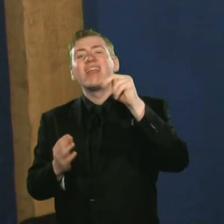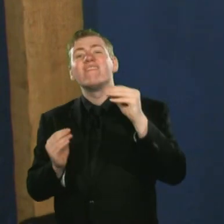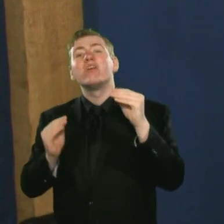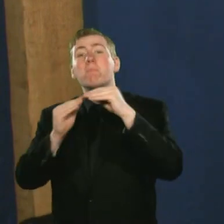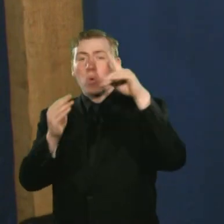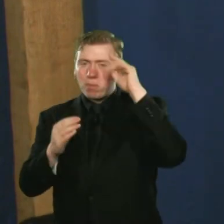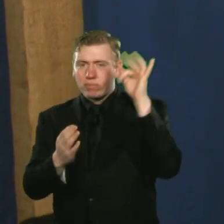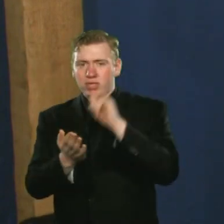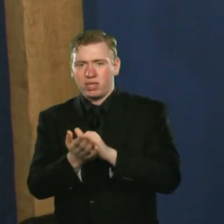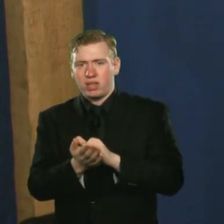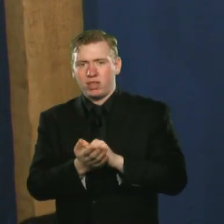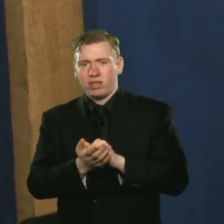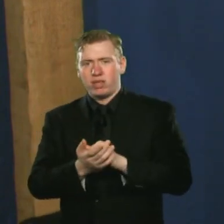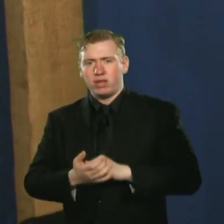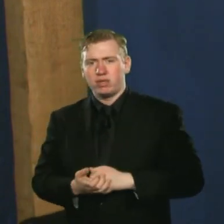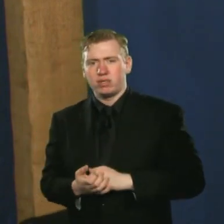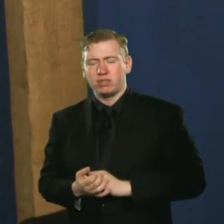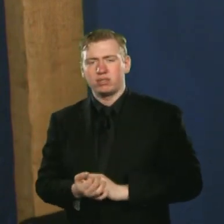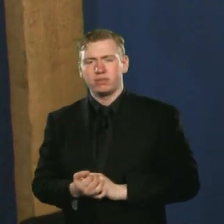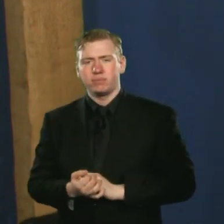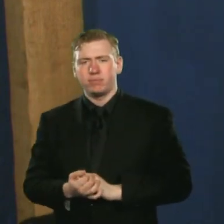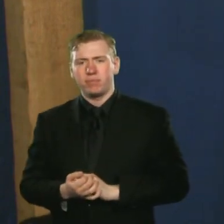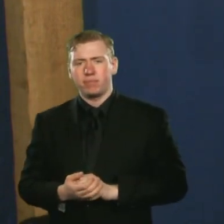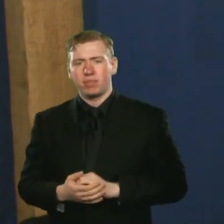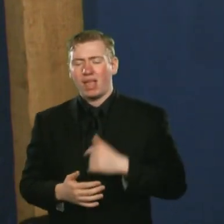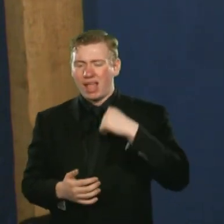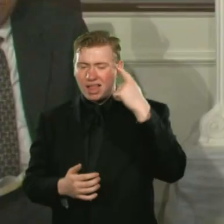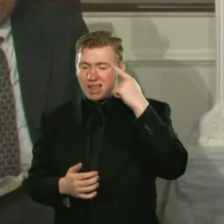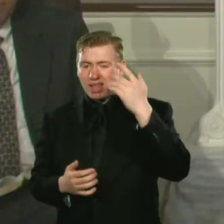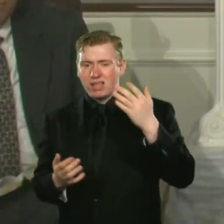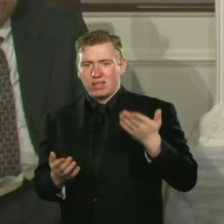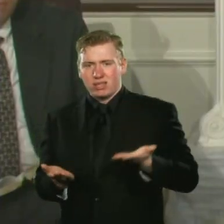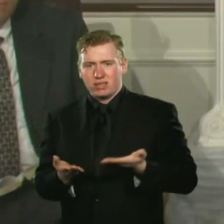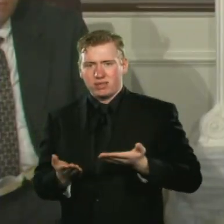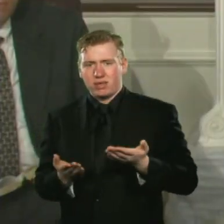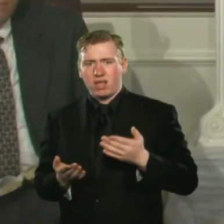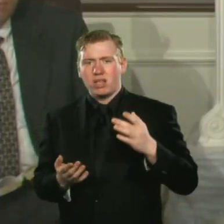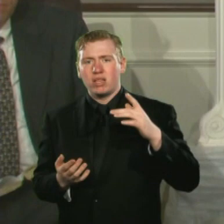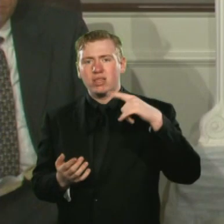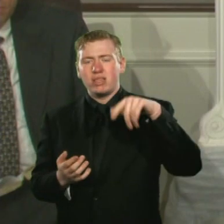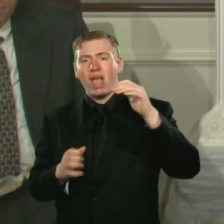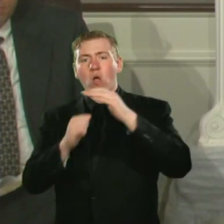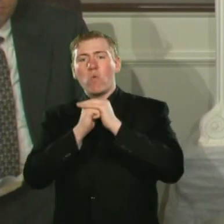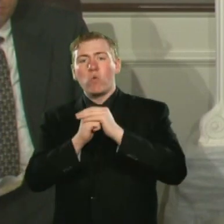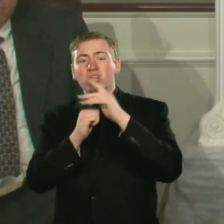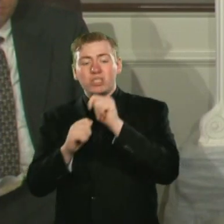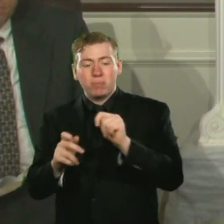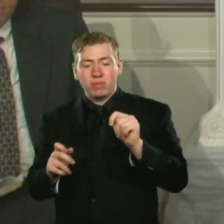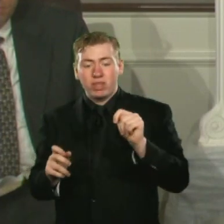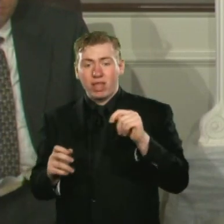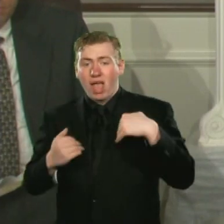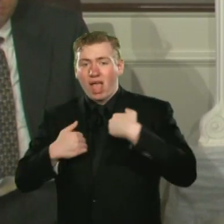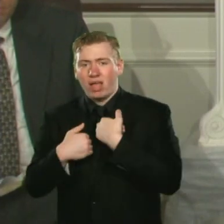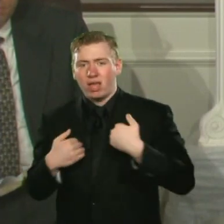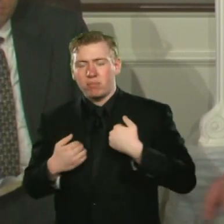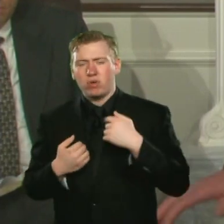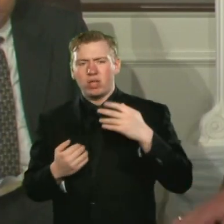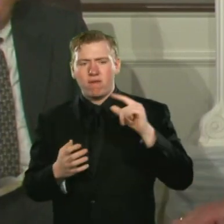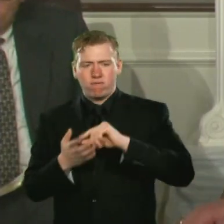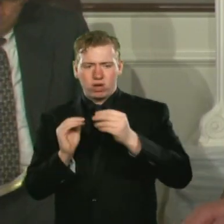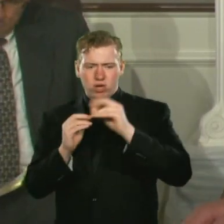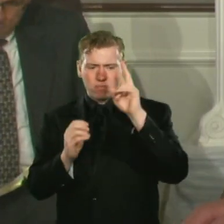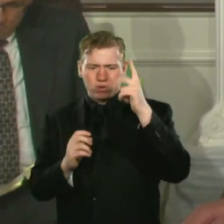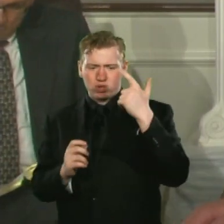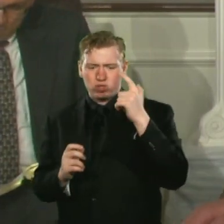so because of the gift that God gave you. And I think this here, they worship the creature. Look at verse number 24. "Wherefore